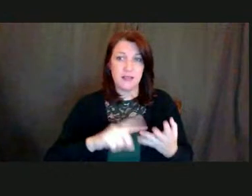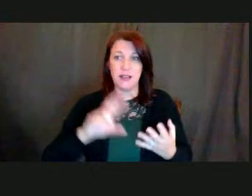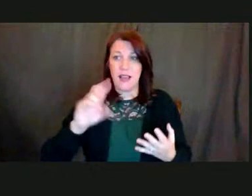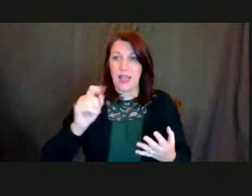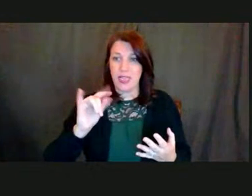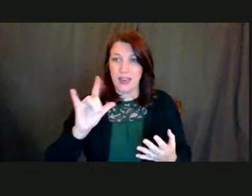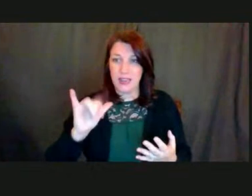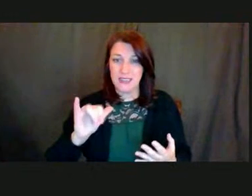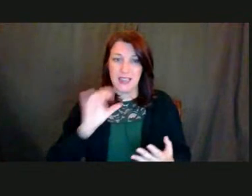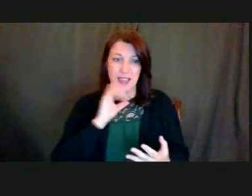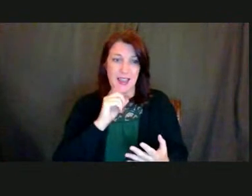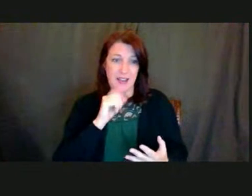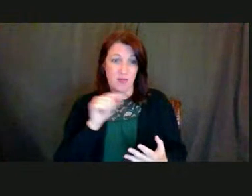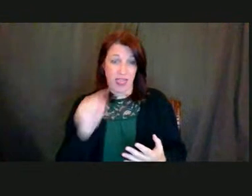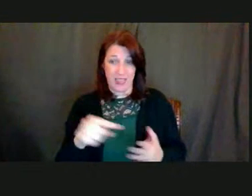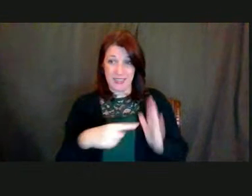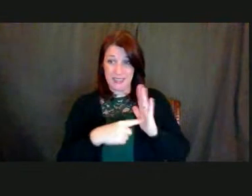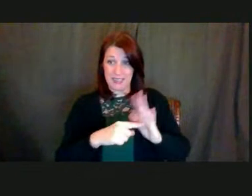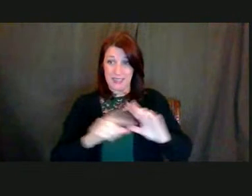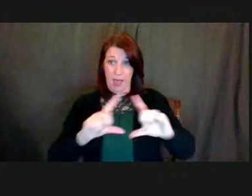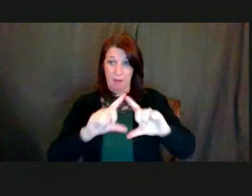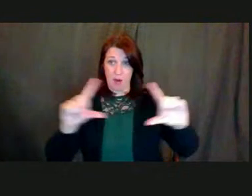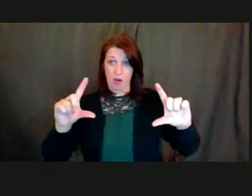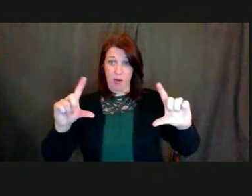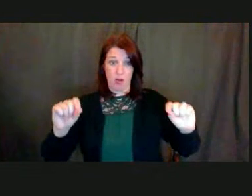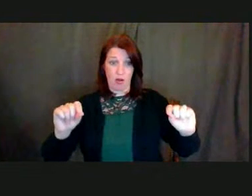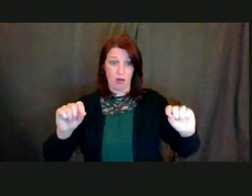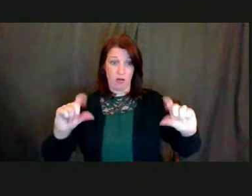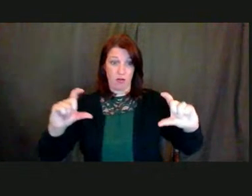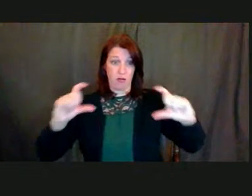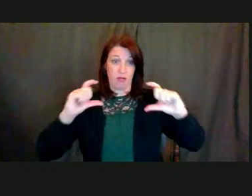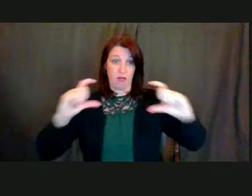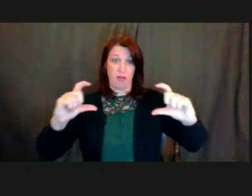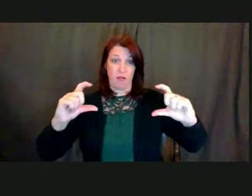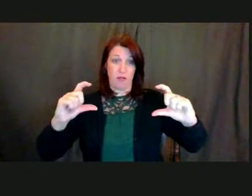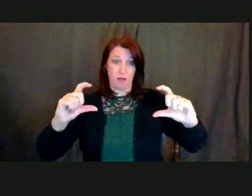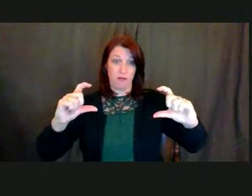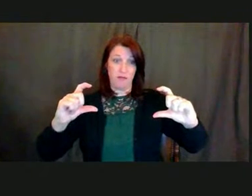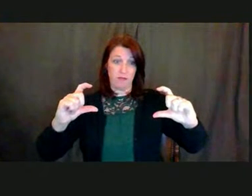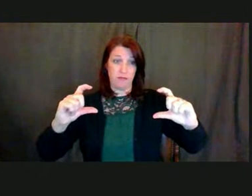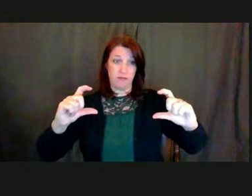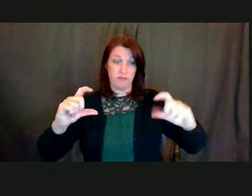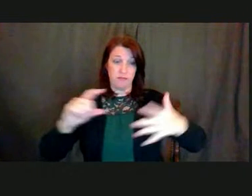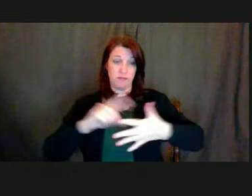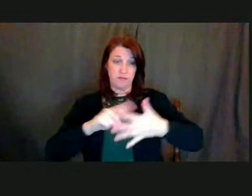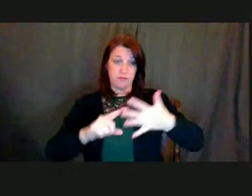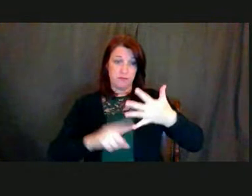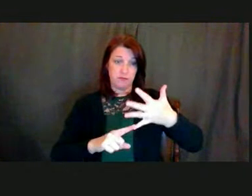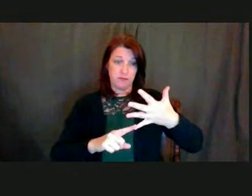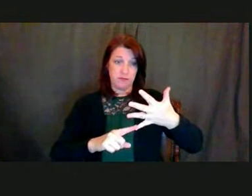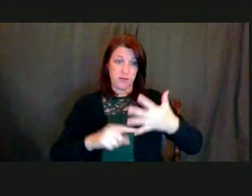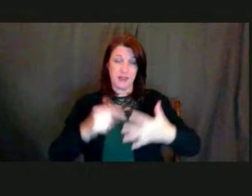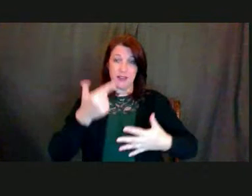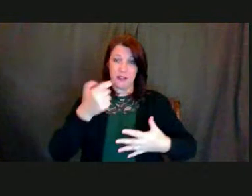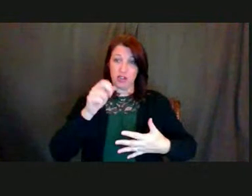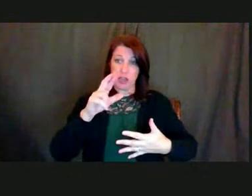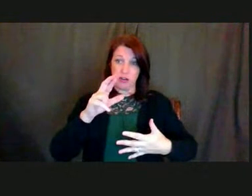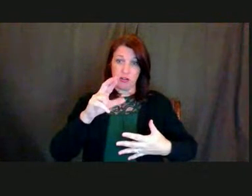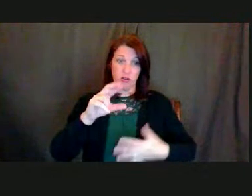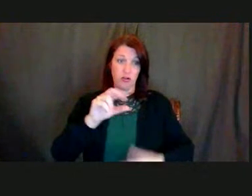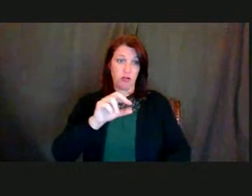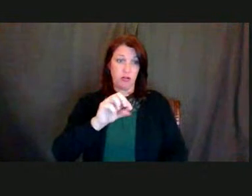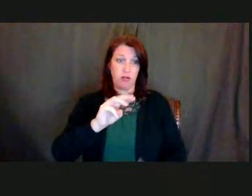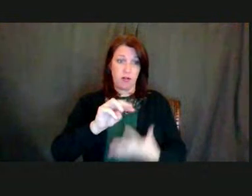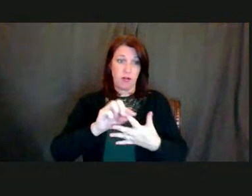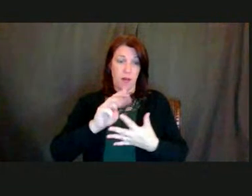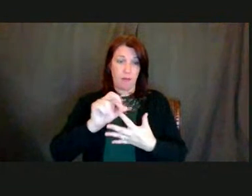here, there are codes gender, minority, and age. The number is just